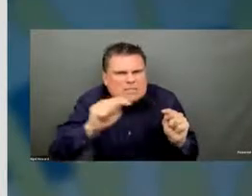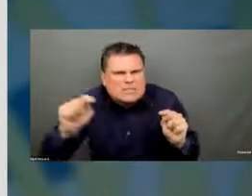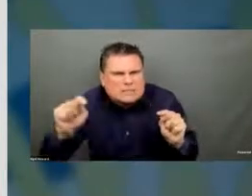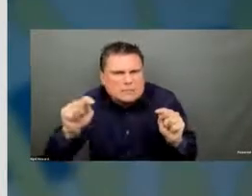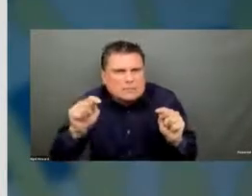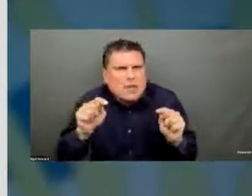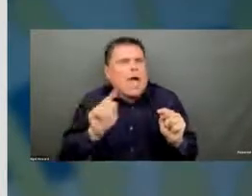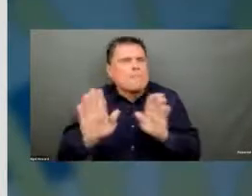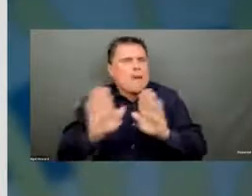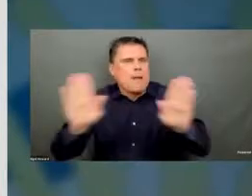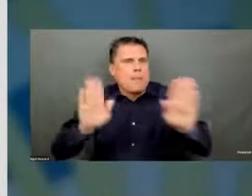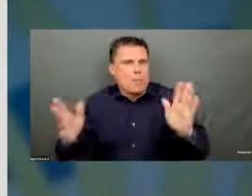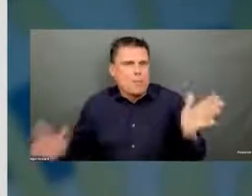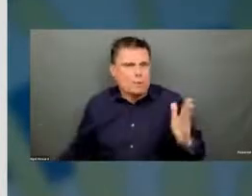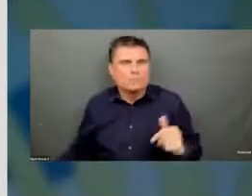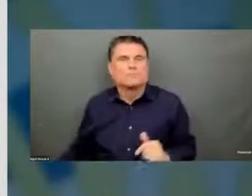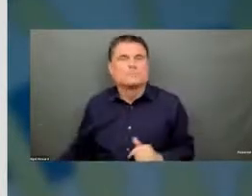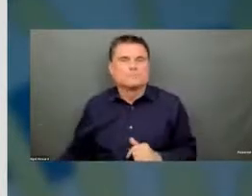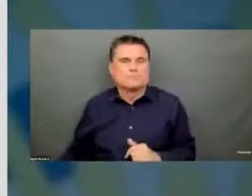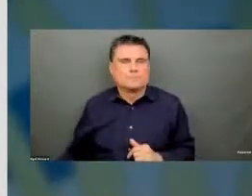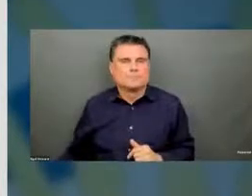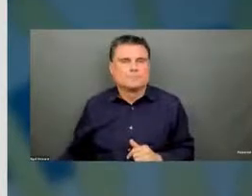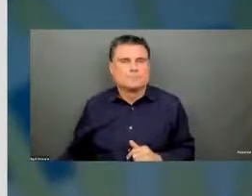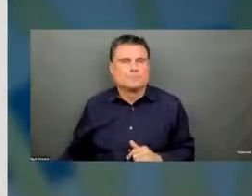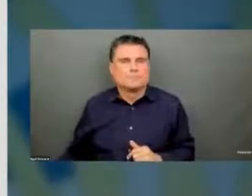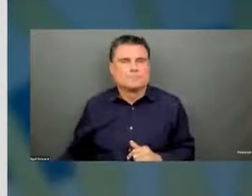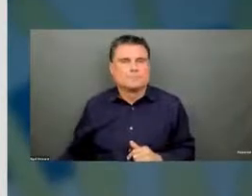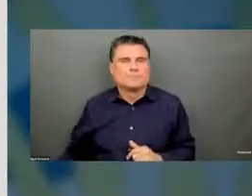virus. So it is a change to this.